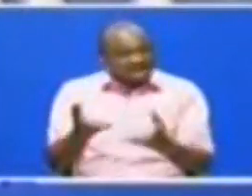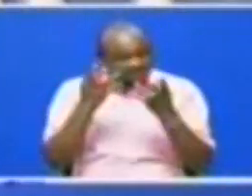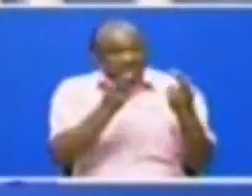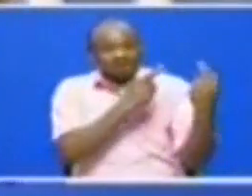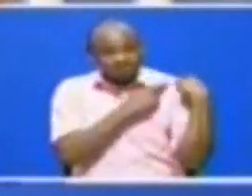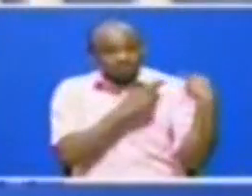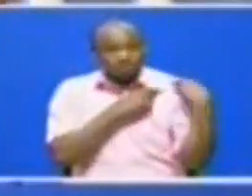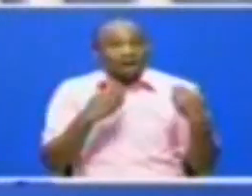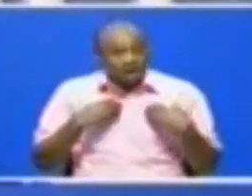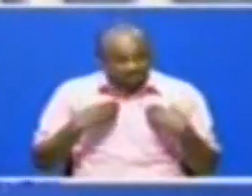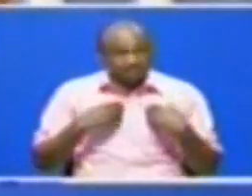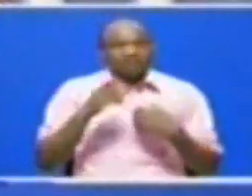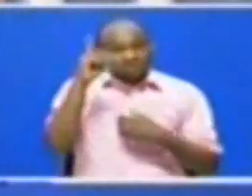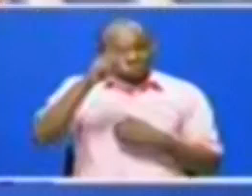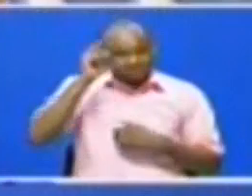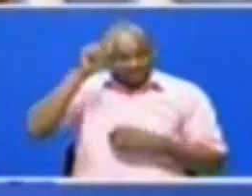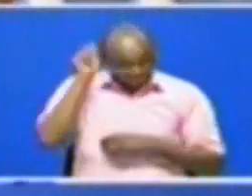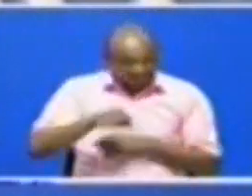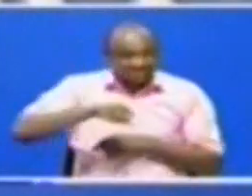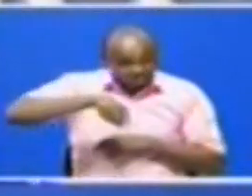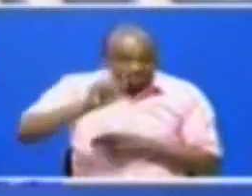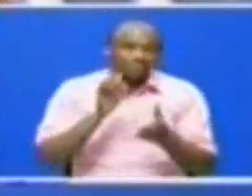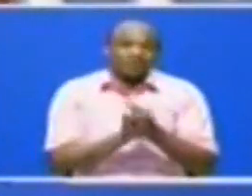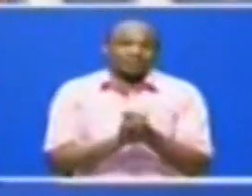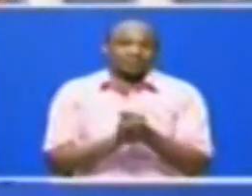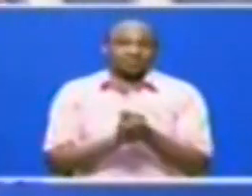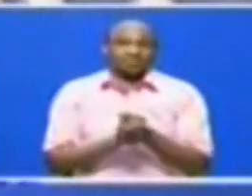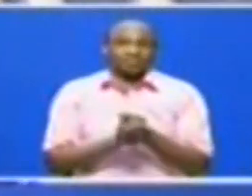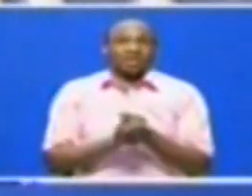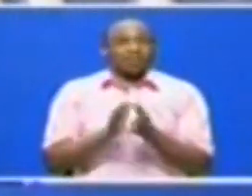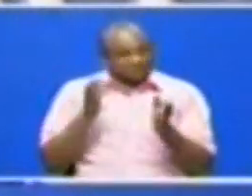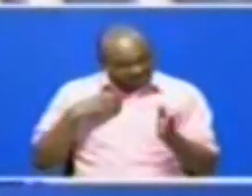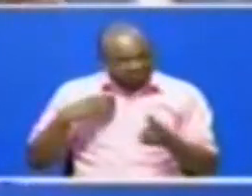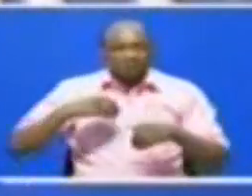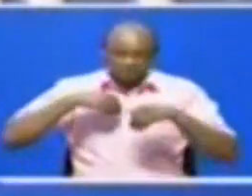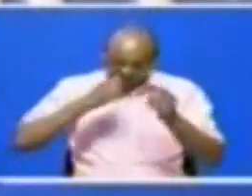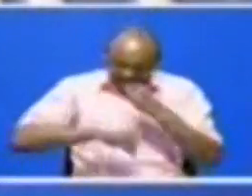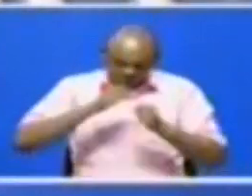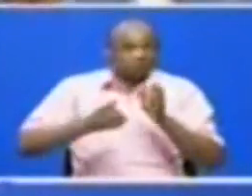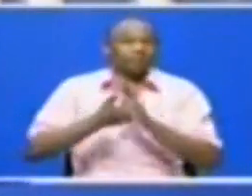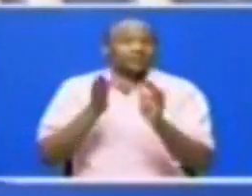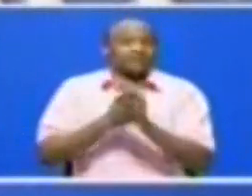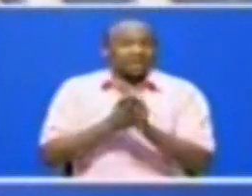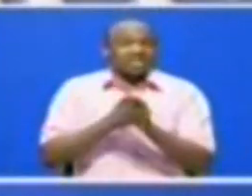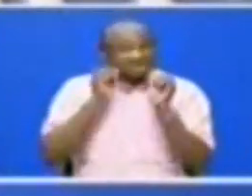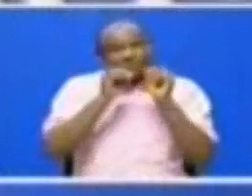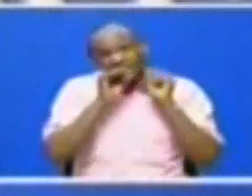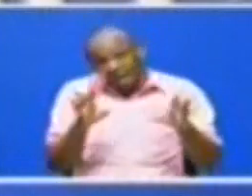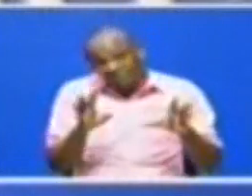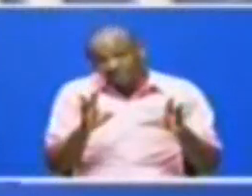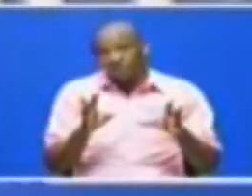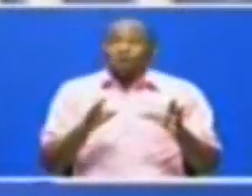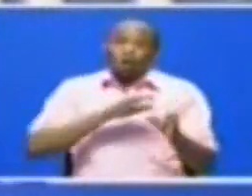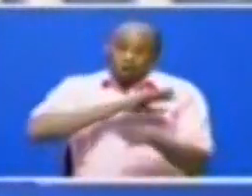responsibility that Keriako Tobiko must undertake with extreme dispatch. Otherwise, all gains that have been made